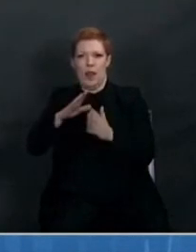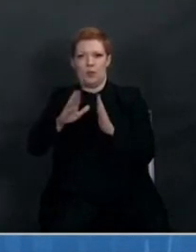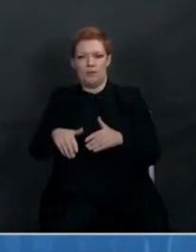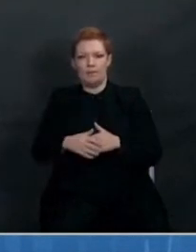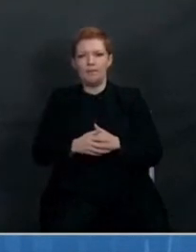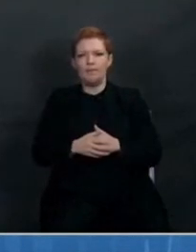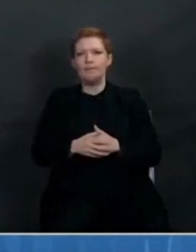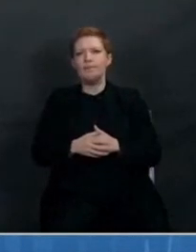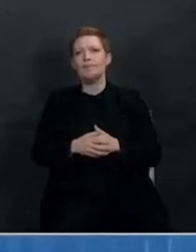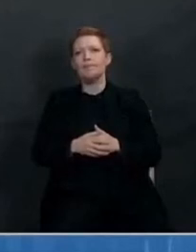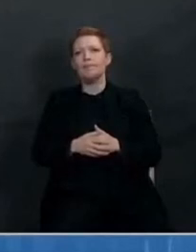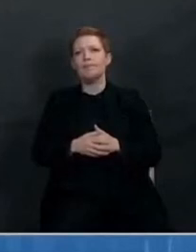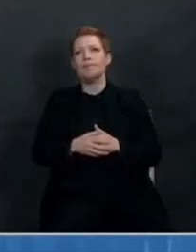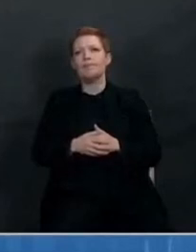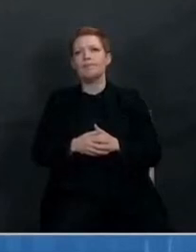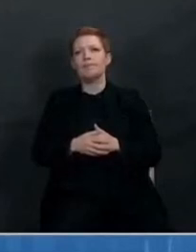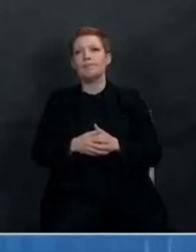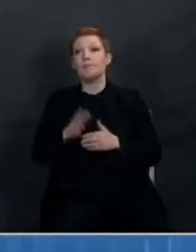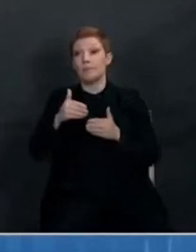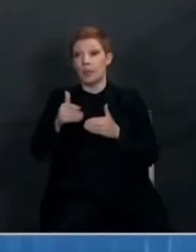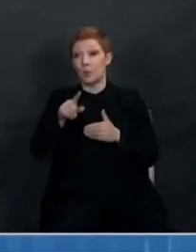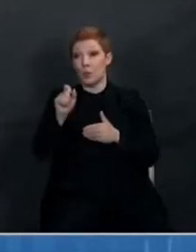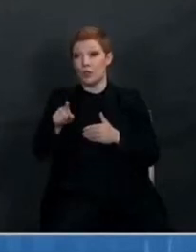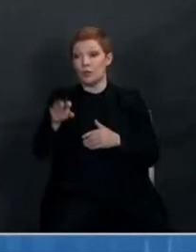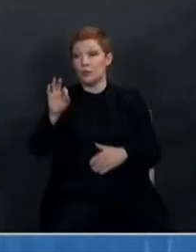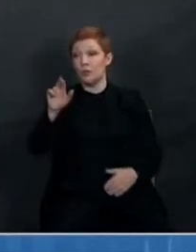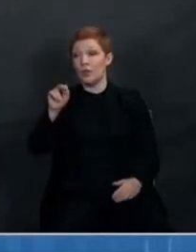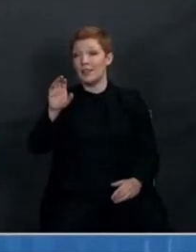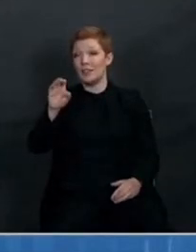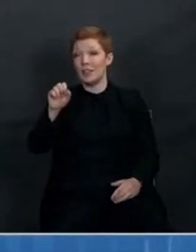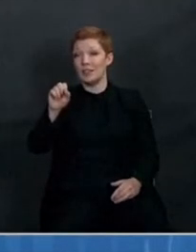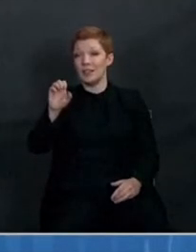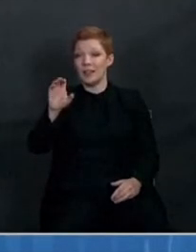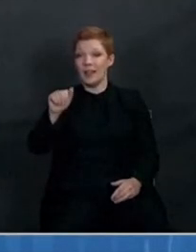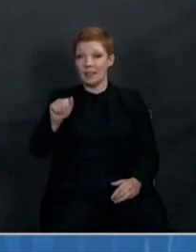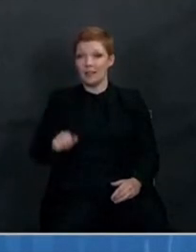please. All right, next we're going to go to Francesca Chambers at McClatchy.